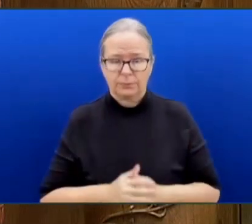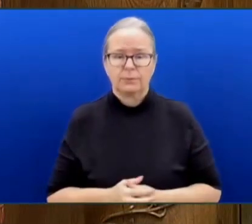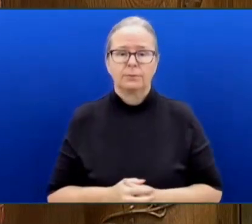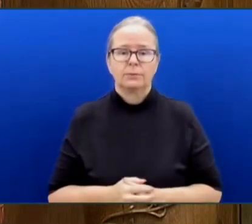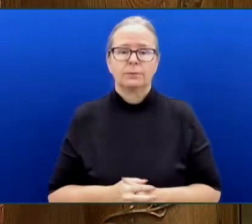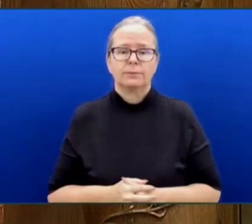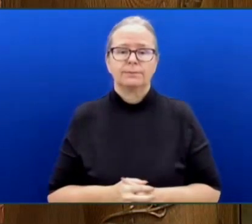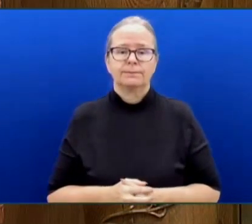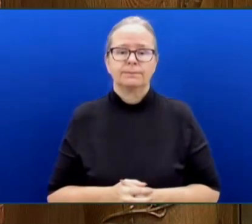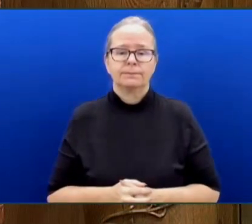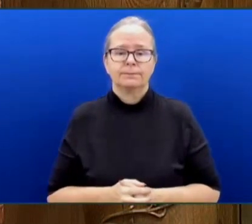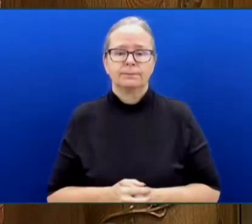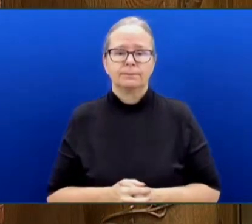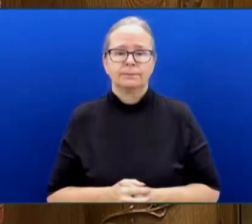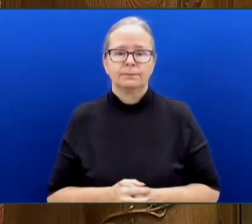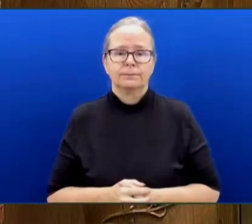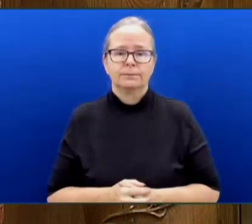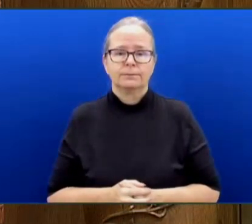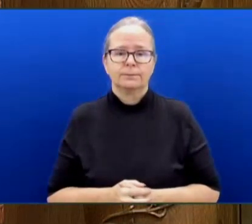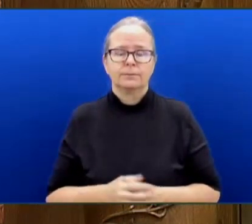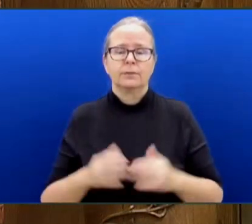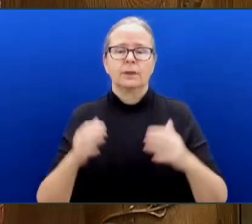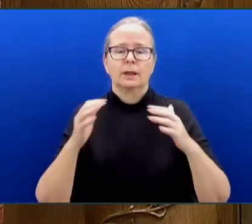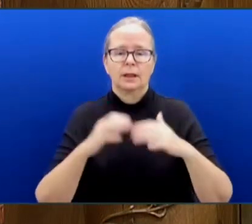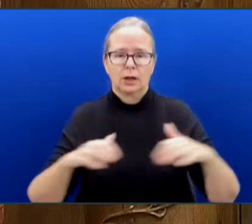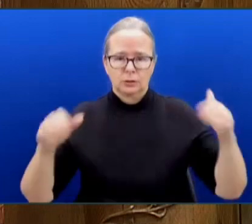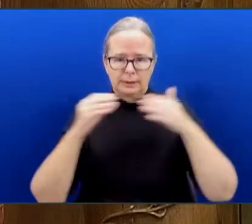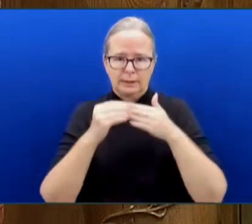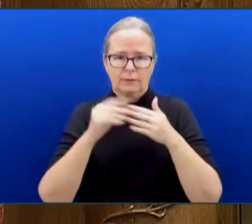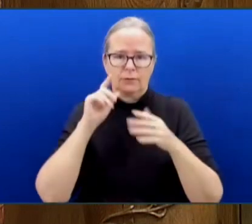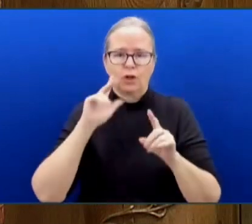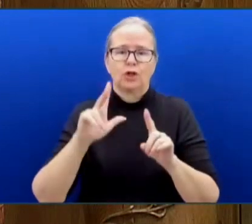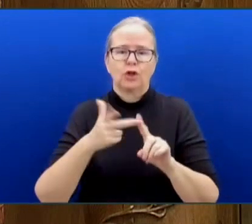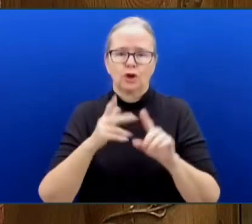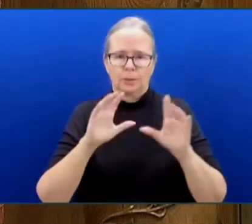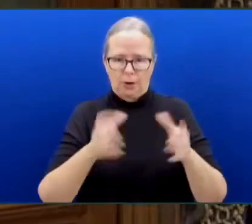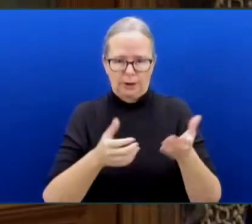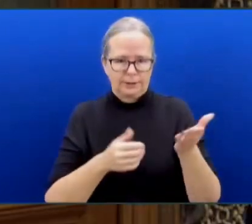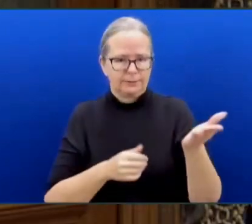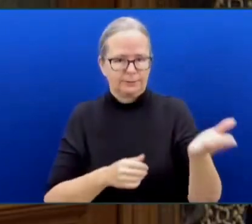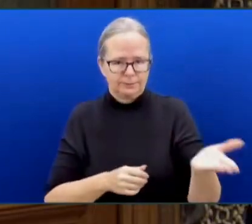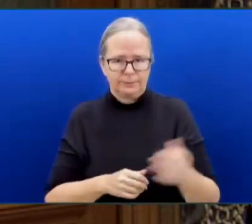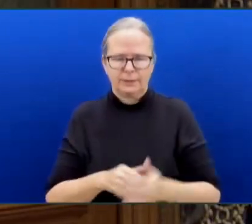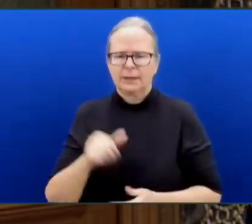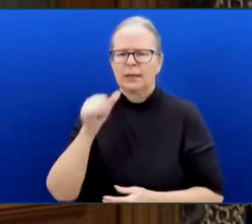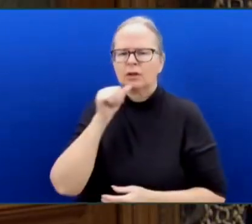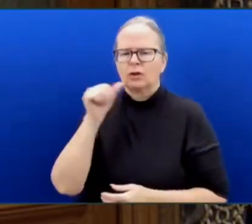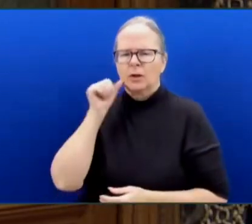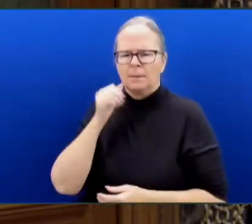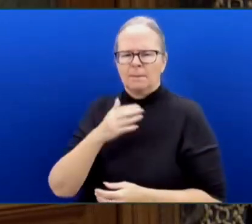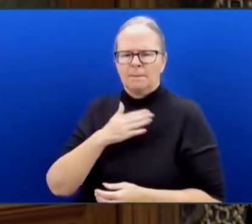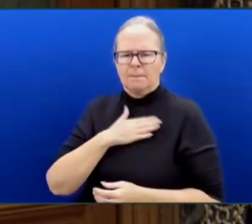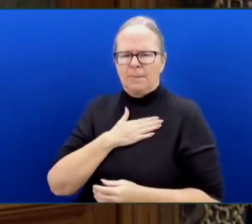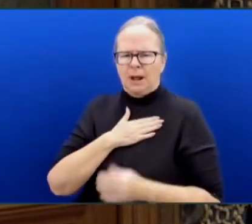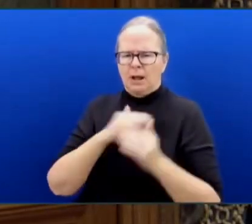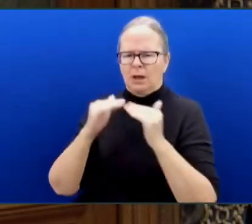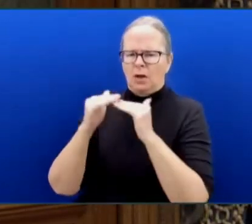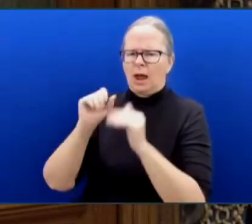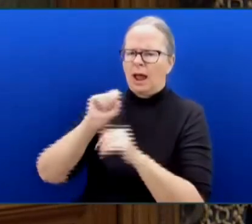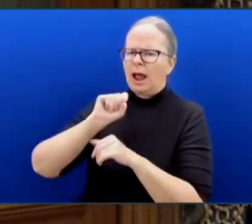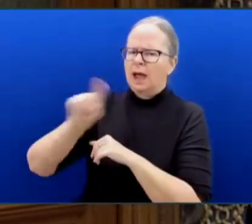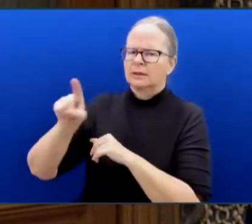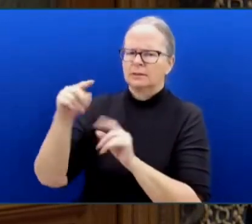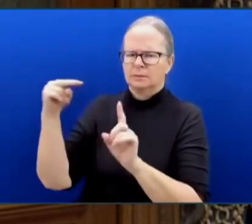House Leader of Third Party. Thank you, Mr. Speaker. Yesterday, my colleague asked about the lack of accountability and oversight in the Ministry of Children and